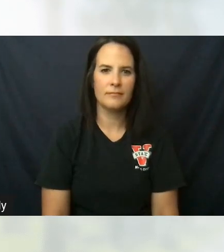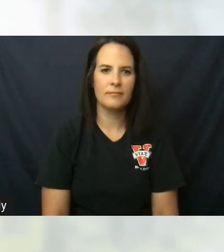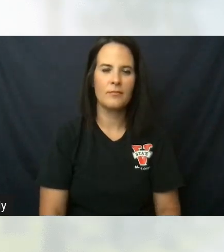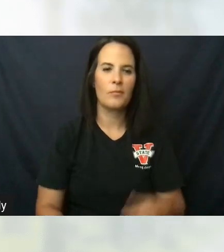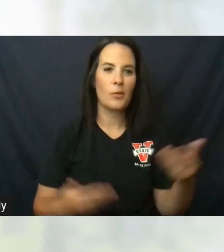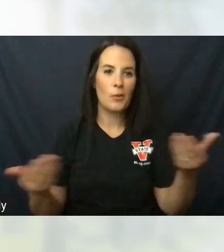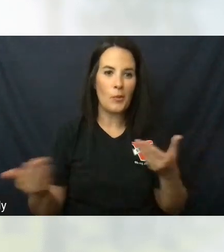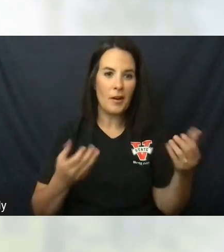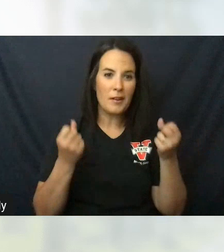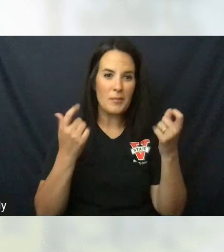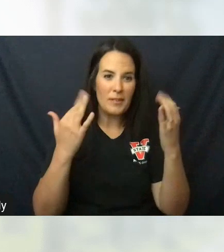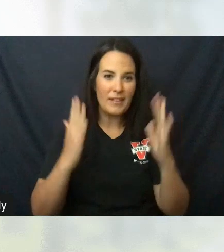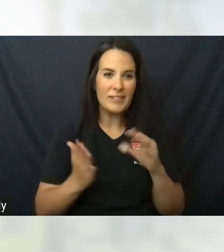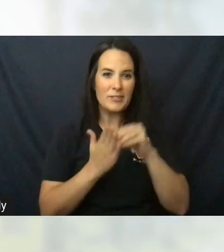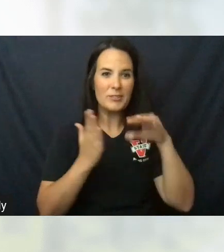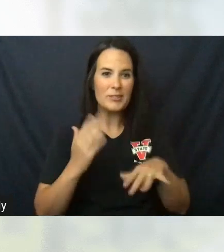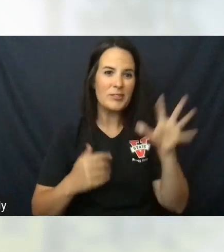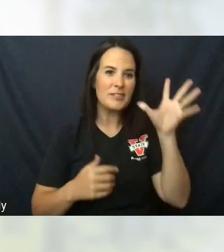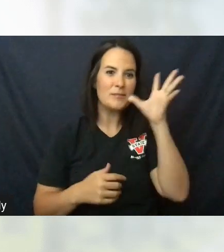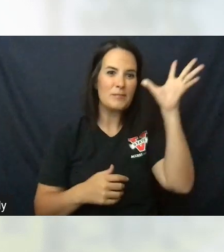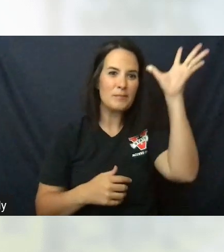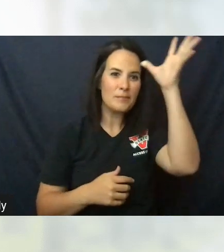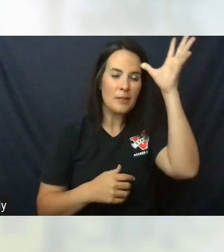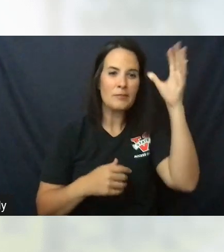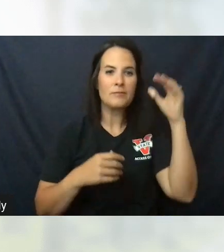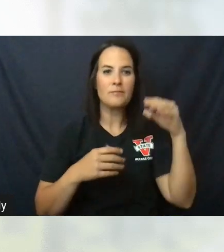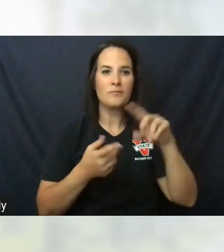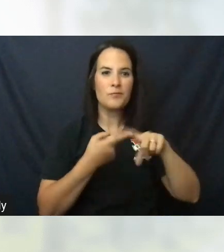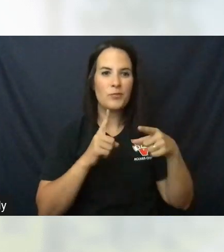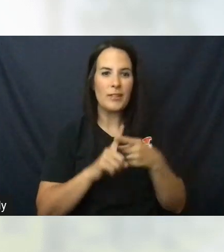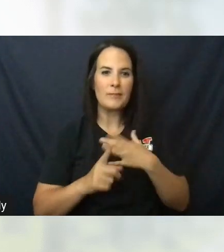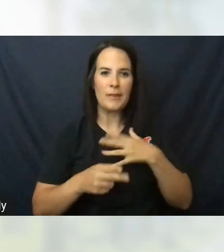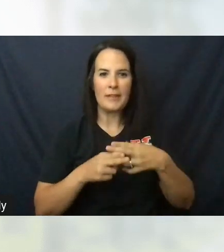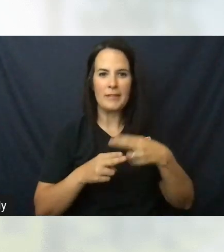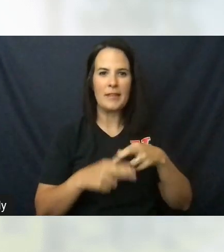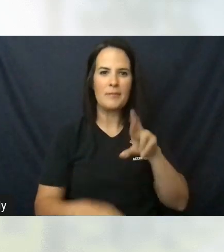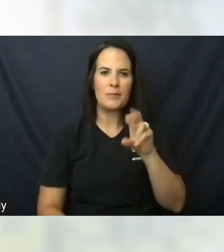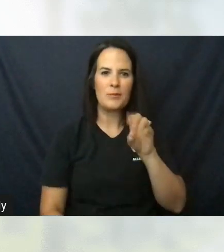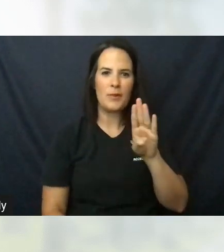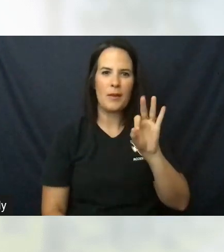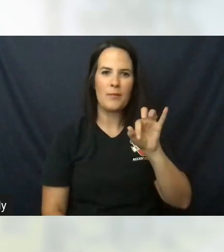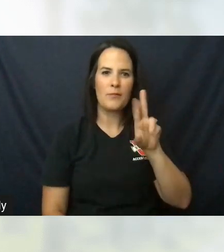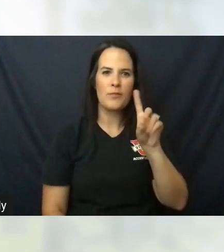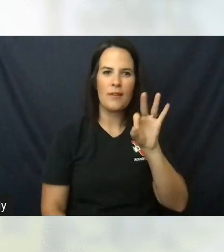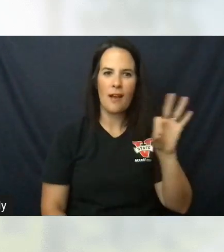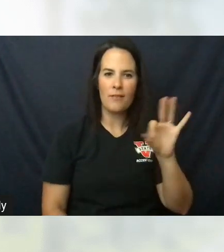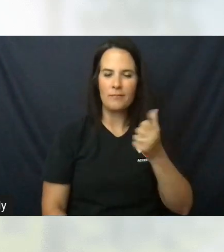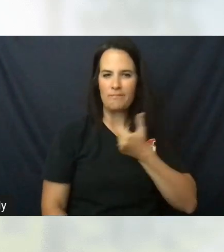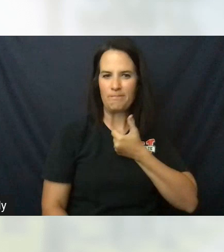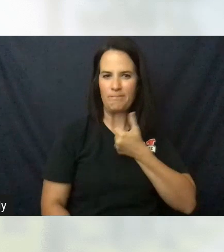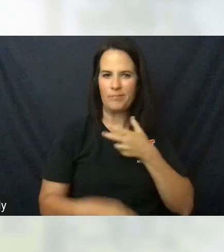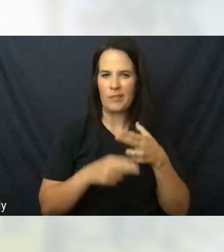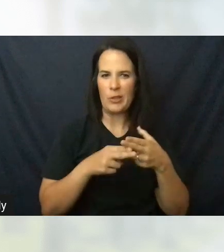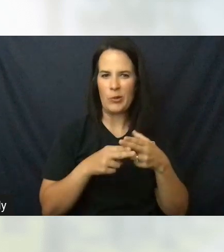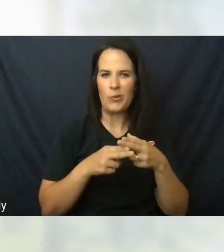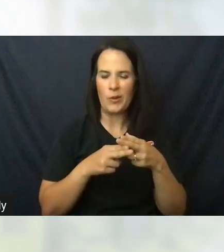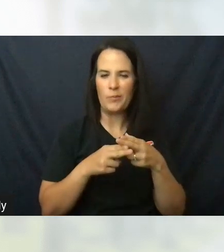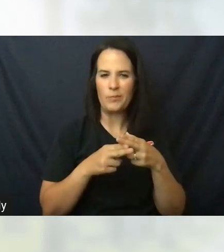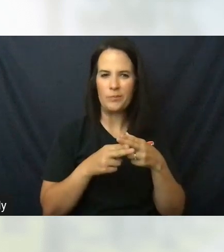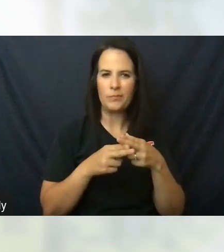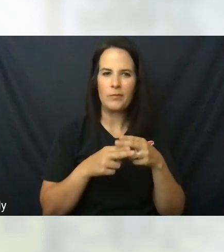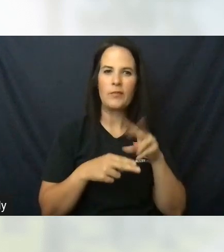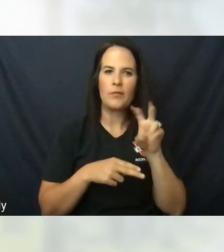Welcome, Blazer students, parents, and friends. My name is Rob Friedoff, and I serve as Interim AVP of Student Success at Valdosta State